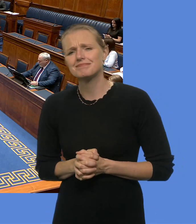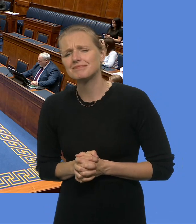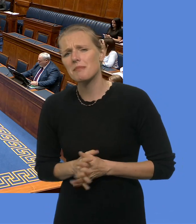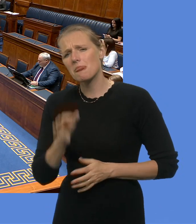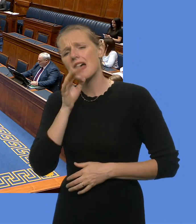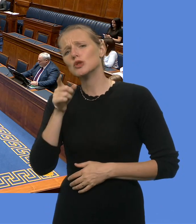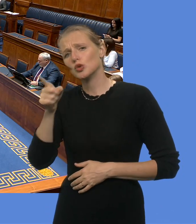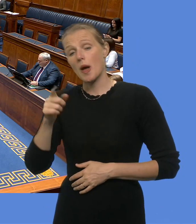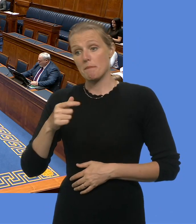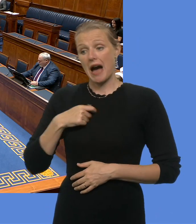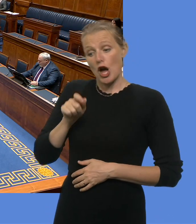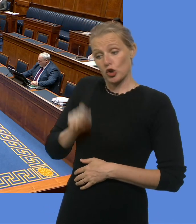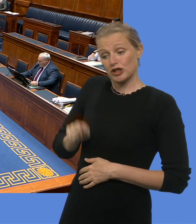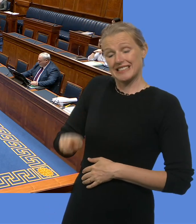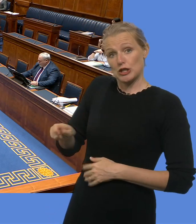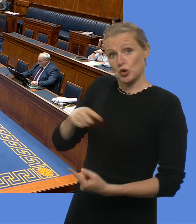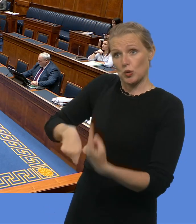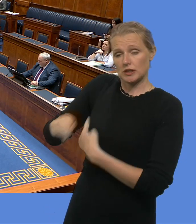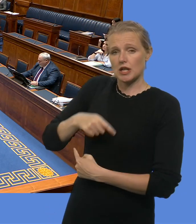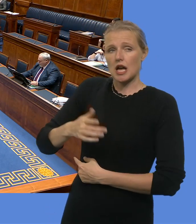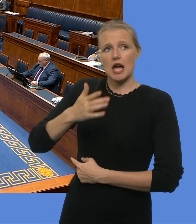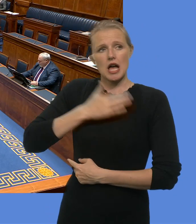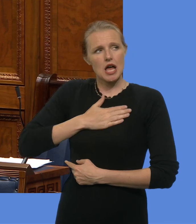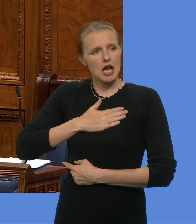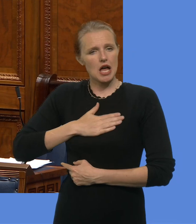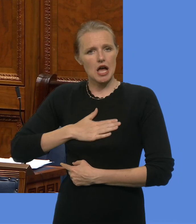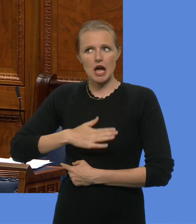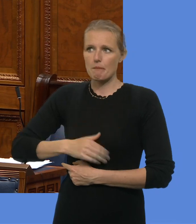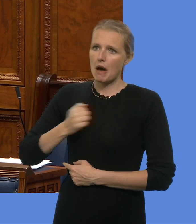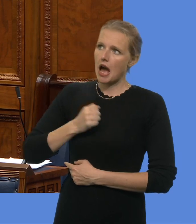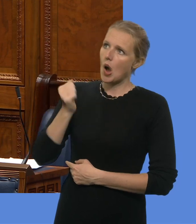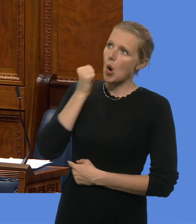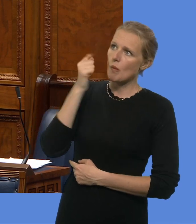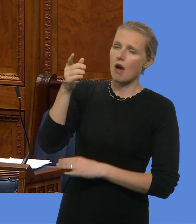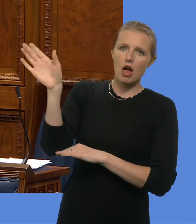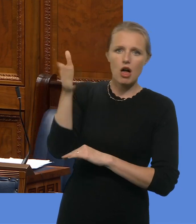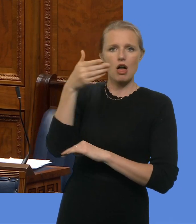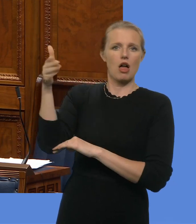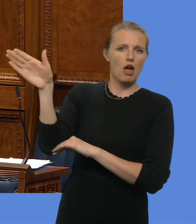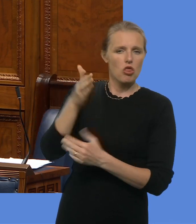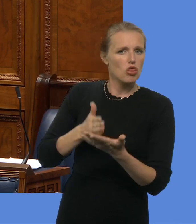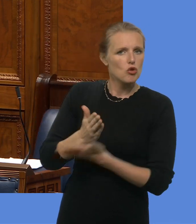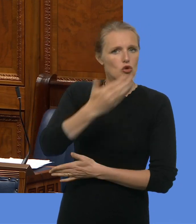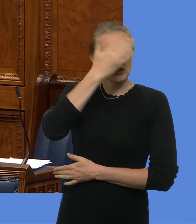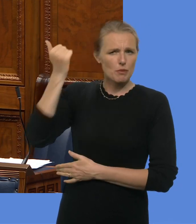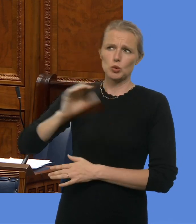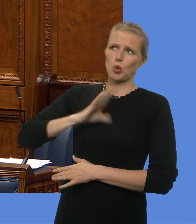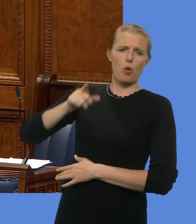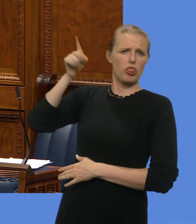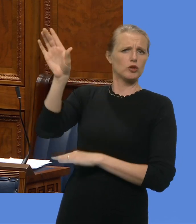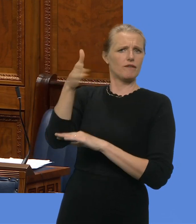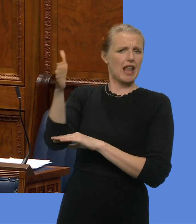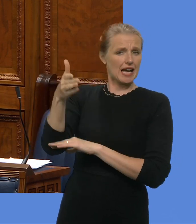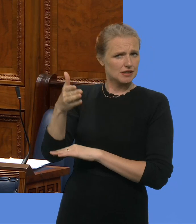say to my constituents that have unwanted flags flying outside their homes for the whole of the summer process? And also, would you